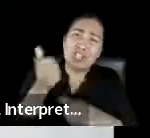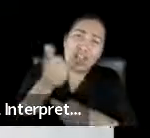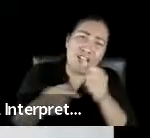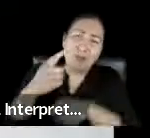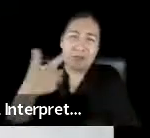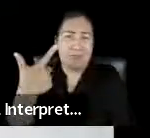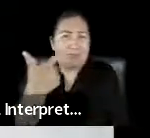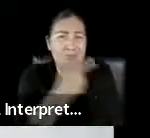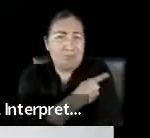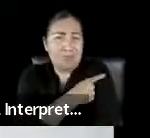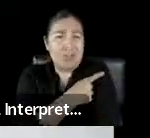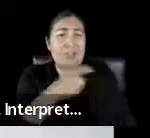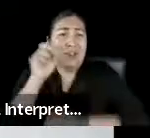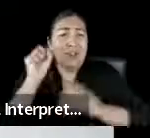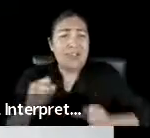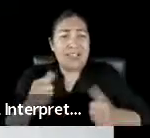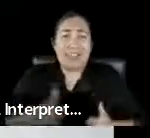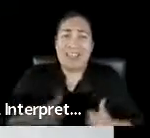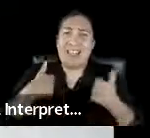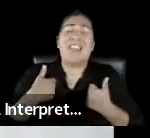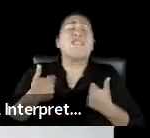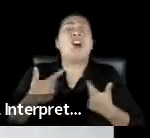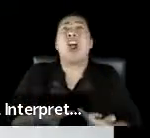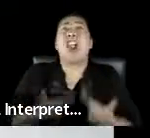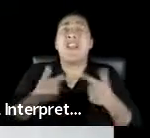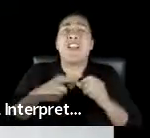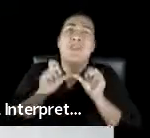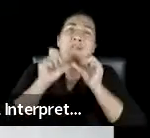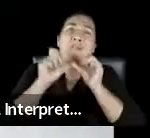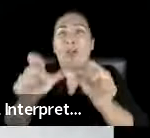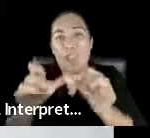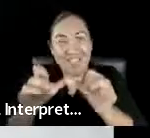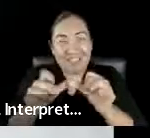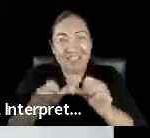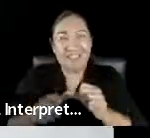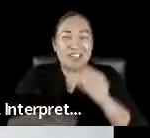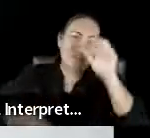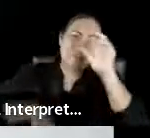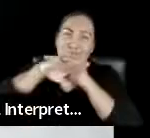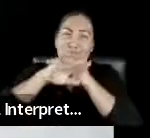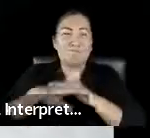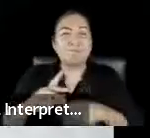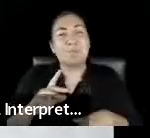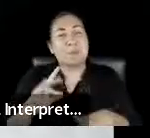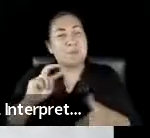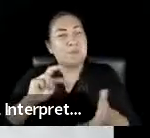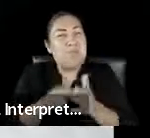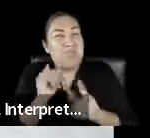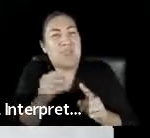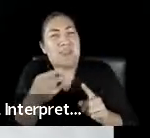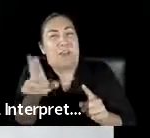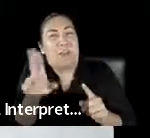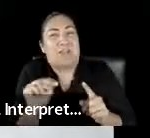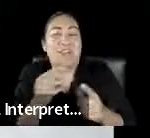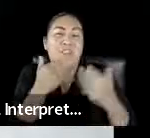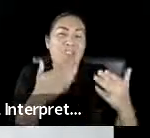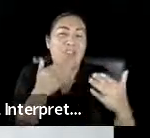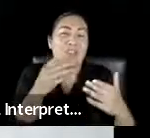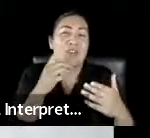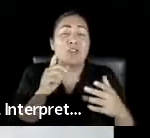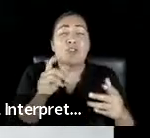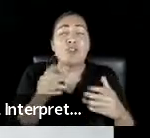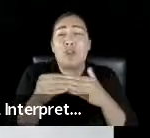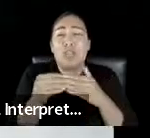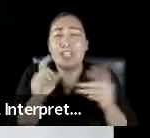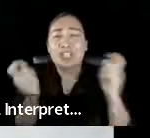all live our lives to the fullest. Pun intended into the video. Thank you, Directing Change, for this amazing opportunity, and thank you to